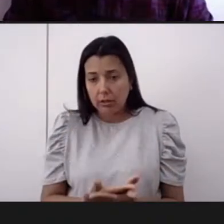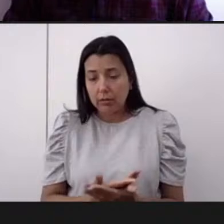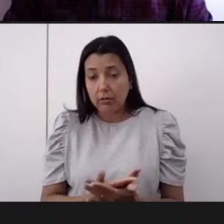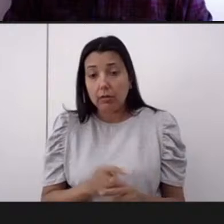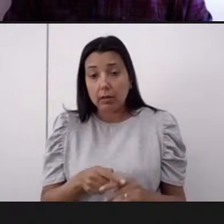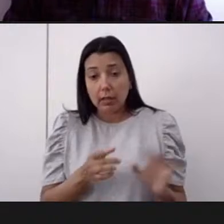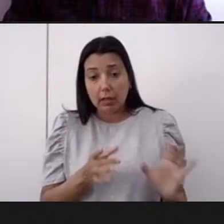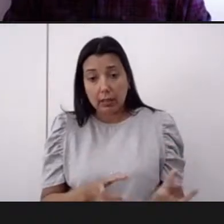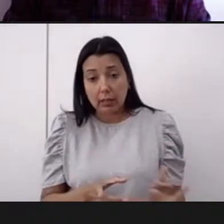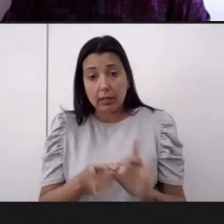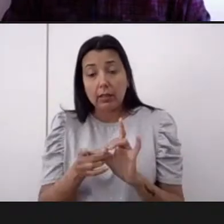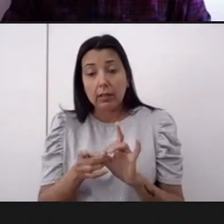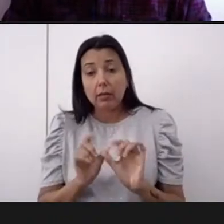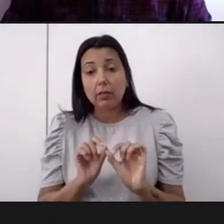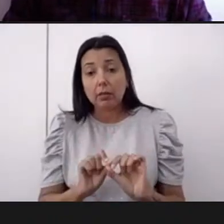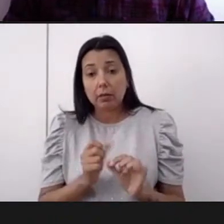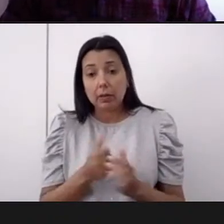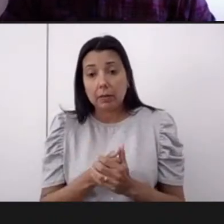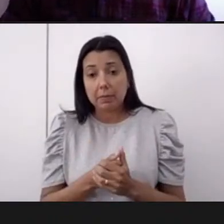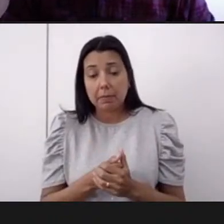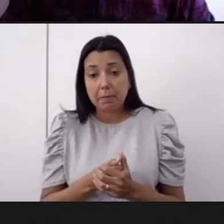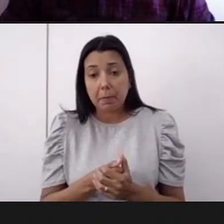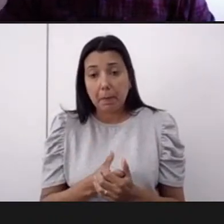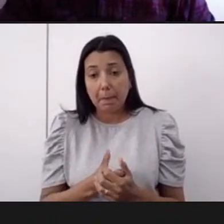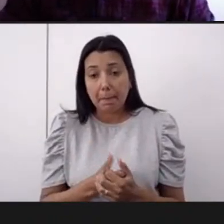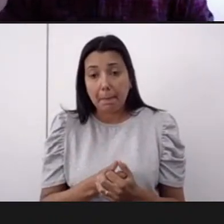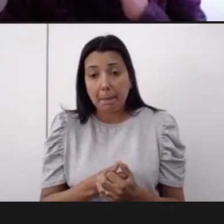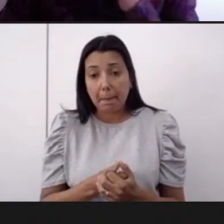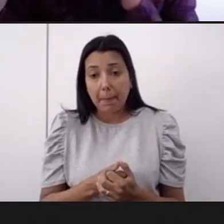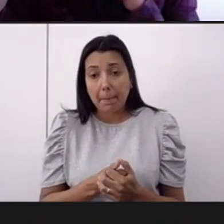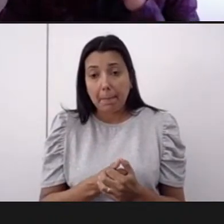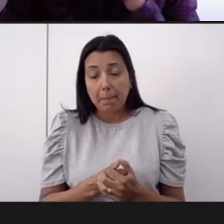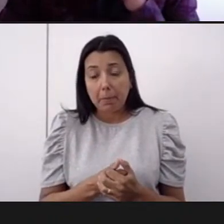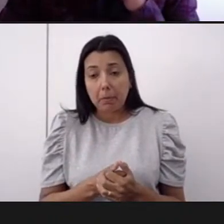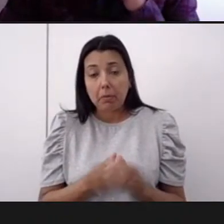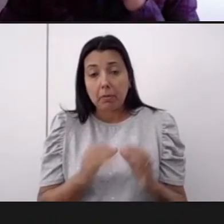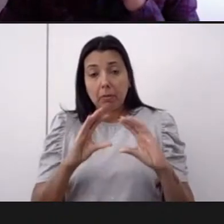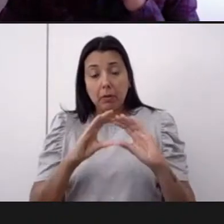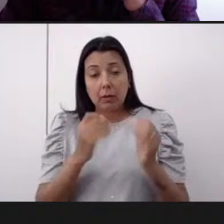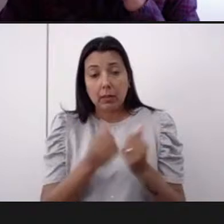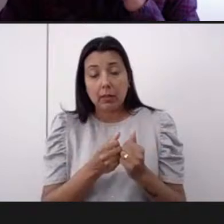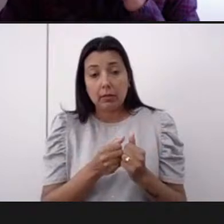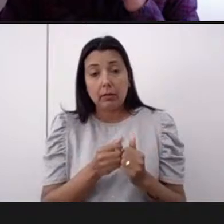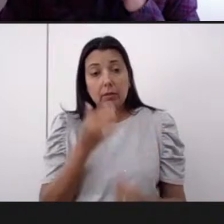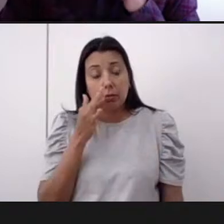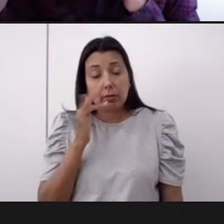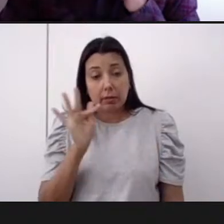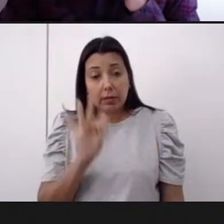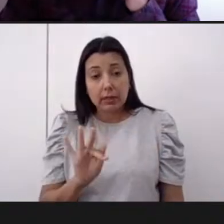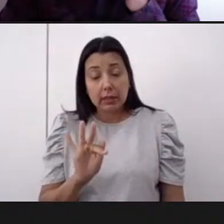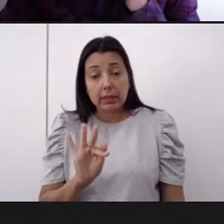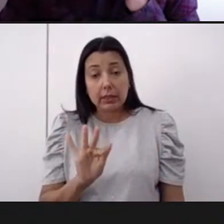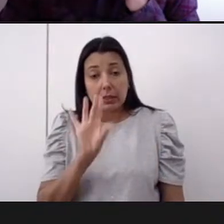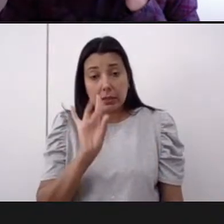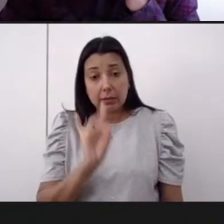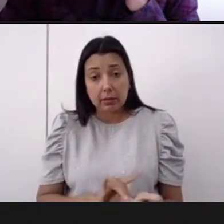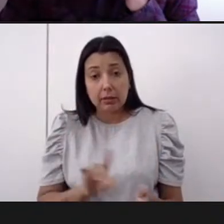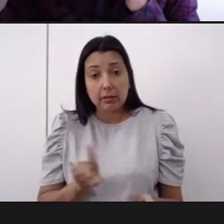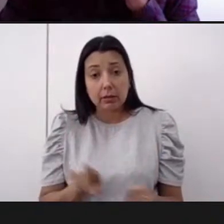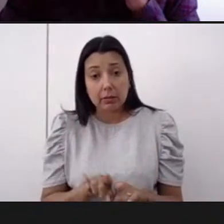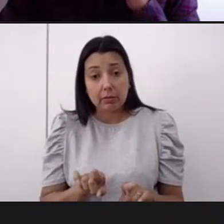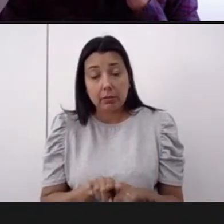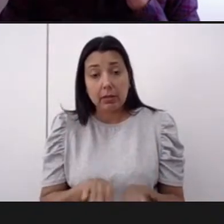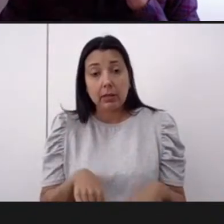case, as in the French case I've just mentioned, the legitimacy of the person